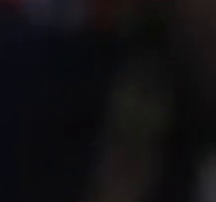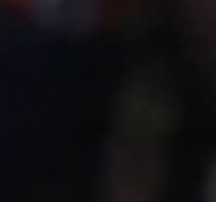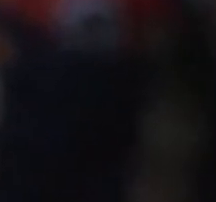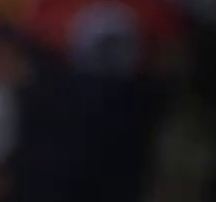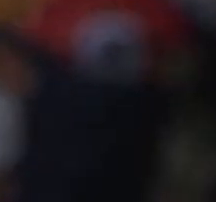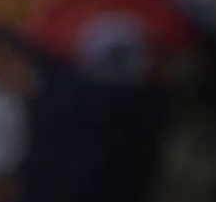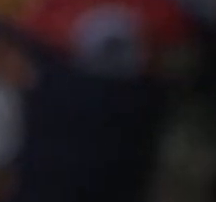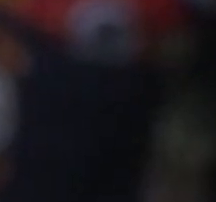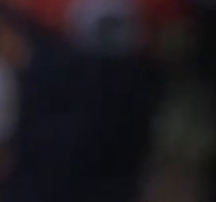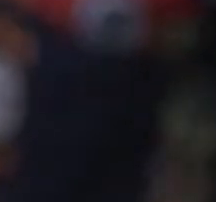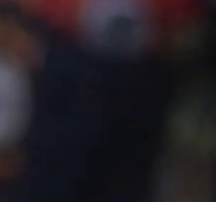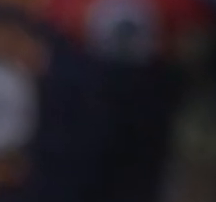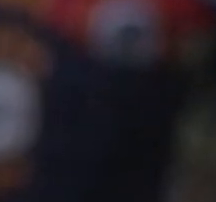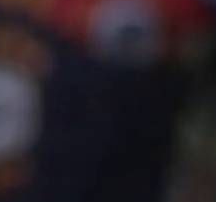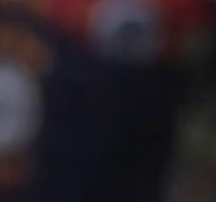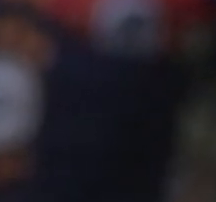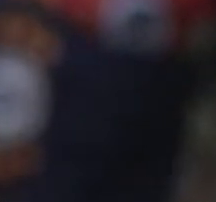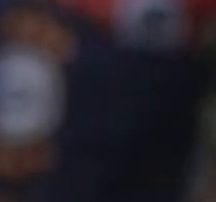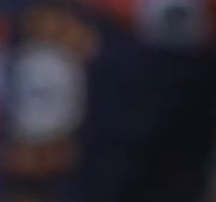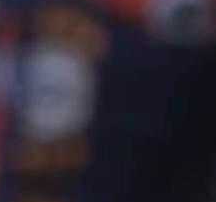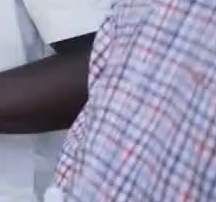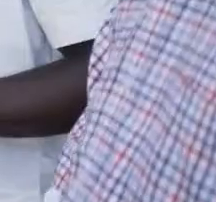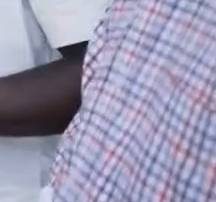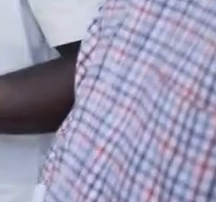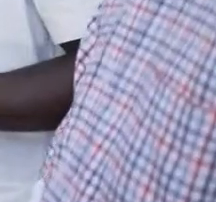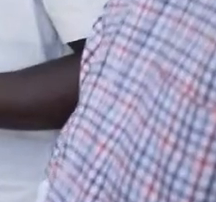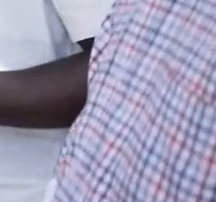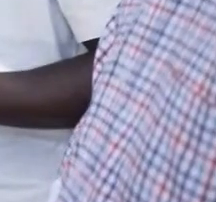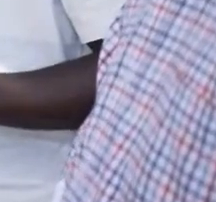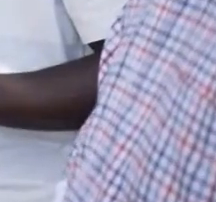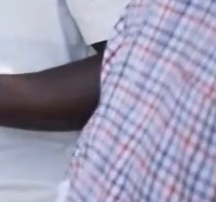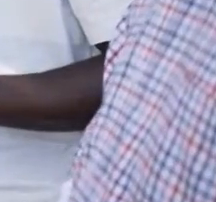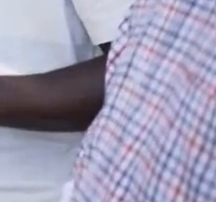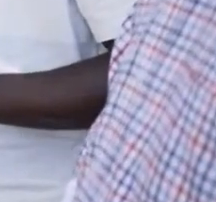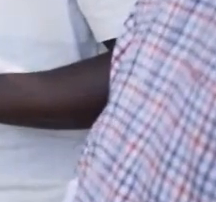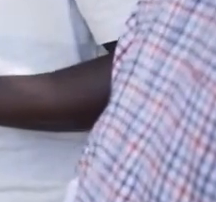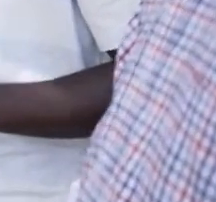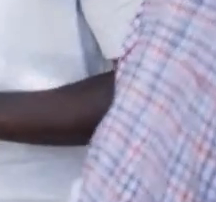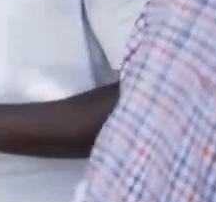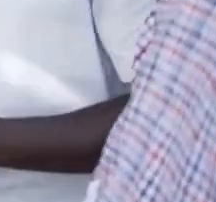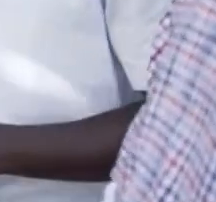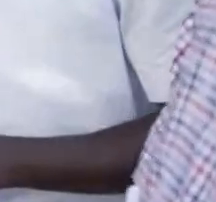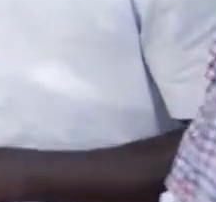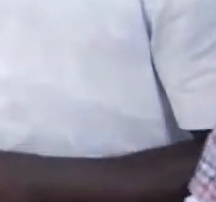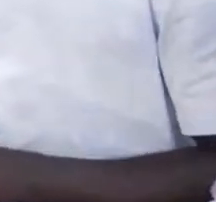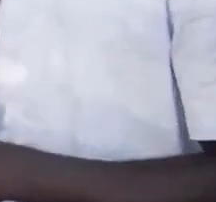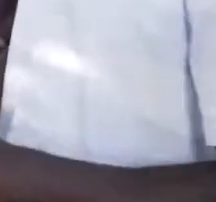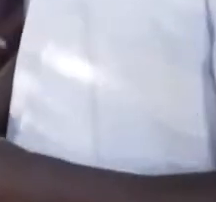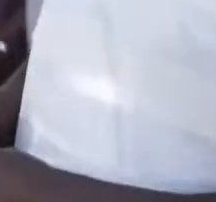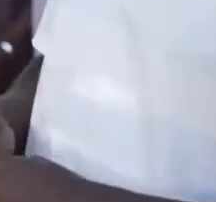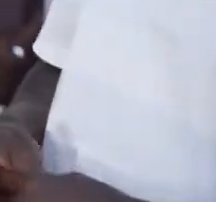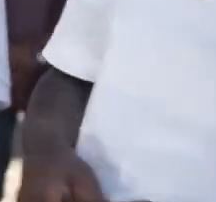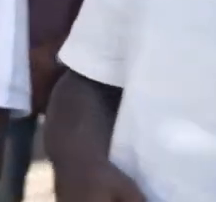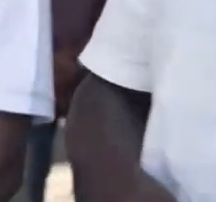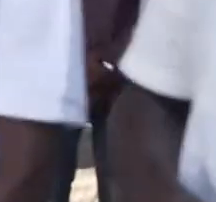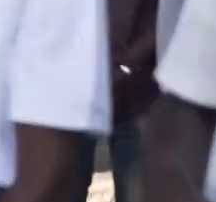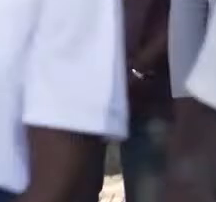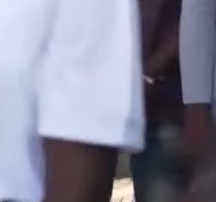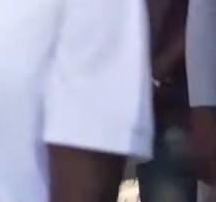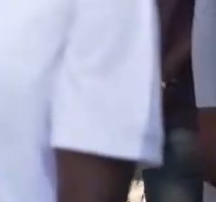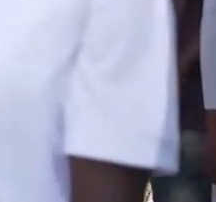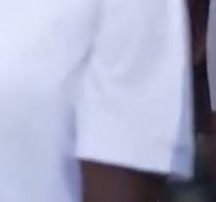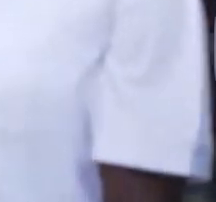about who does what in the morning. What's your morning routine like? Chantal, you're really smiling. Let me start with you. Well, thank